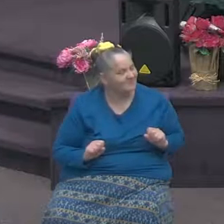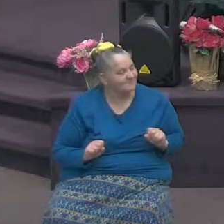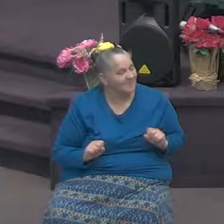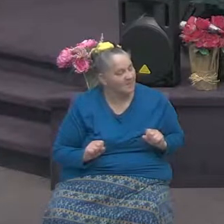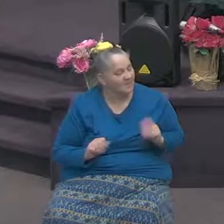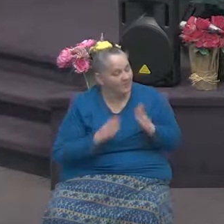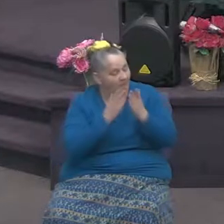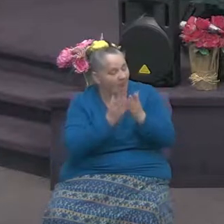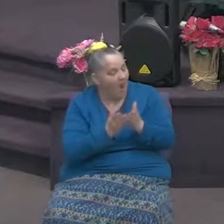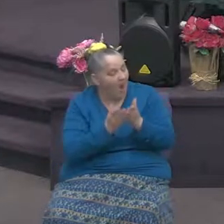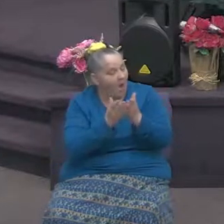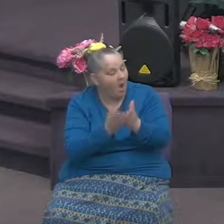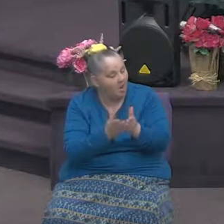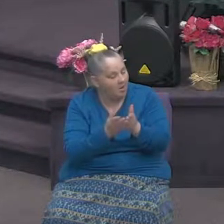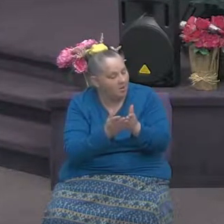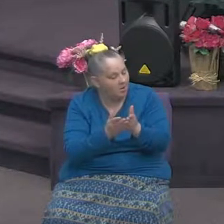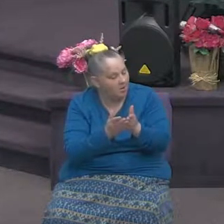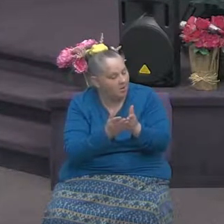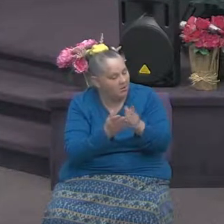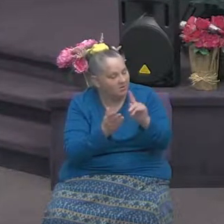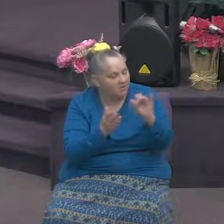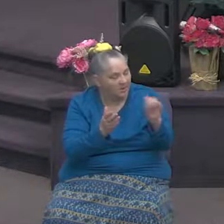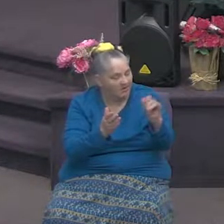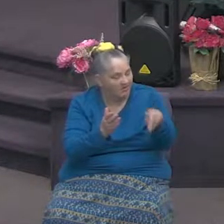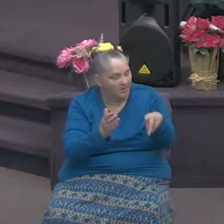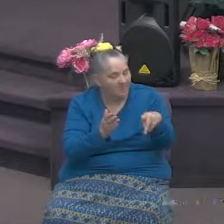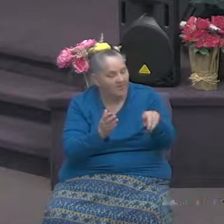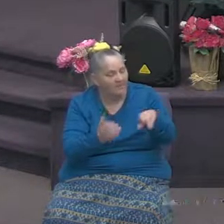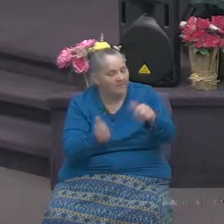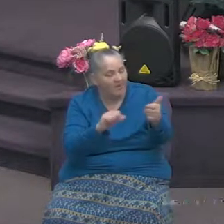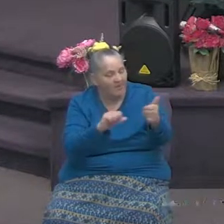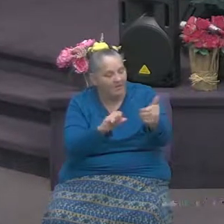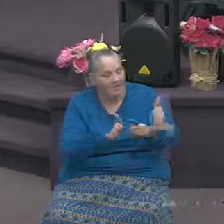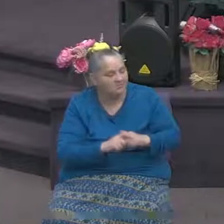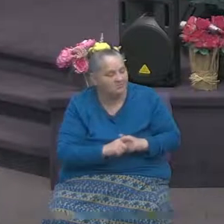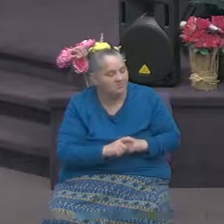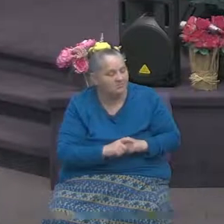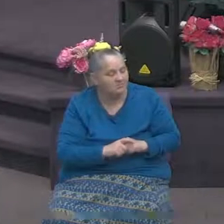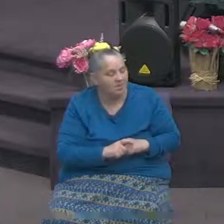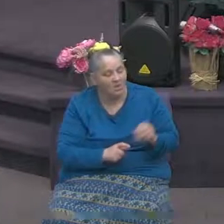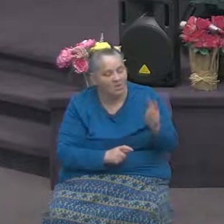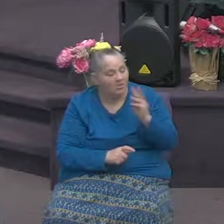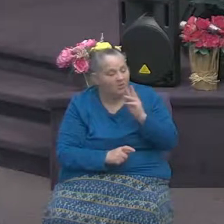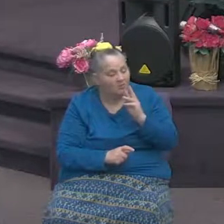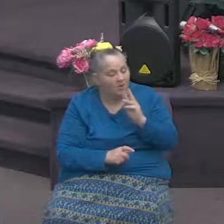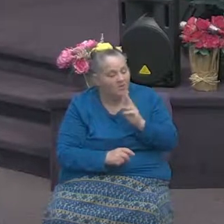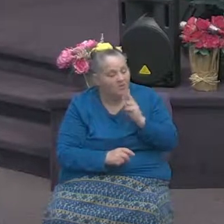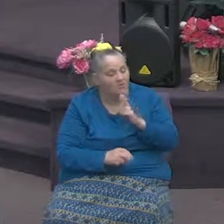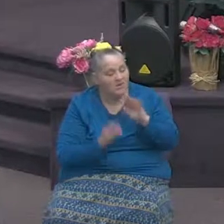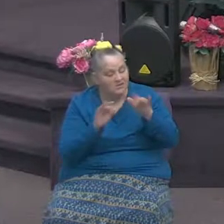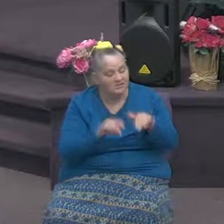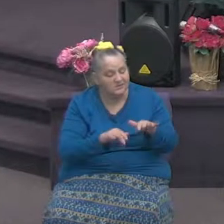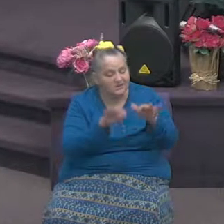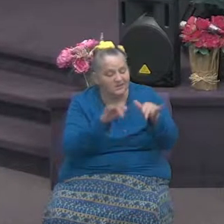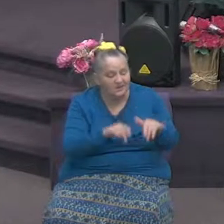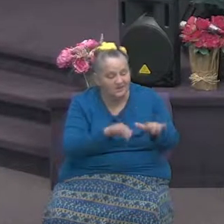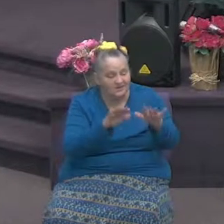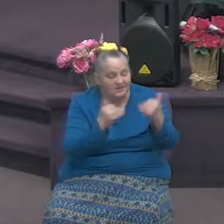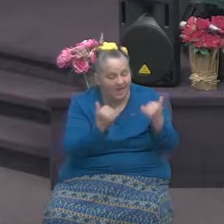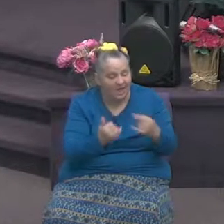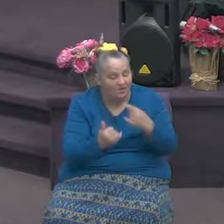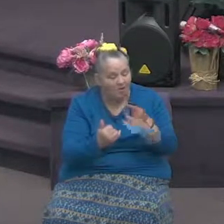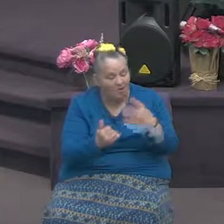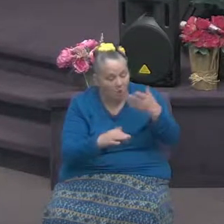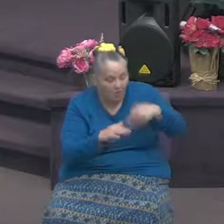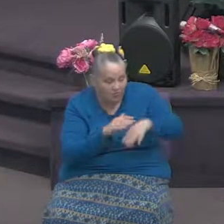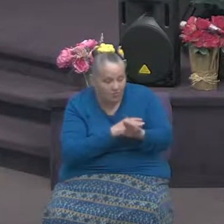That ark was a typology of baptism. The water of the Red Sea that they are now told to go